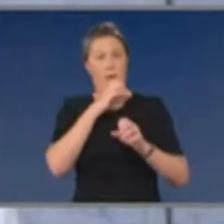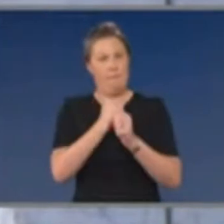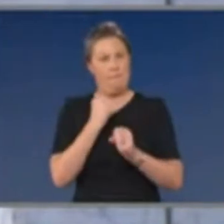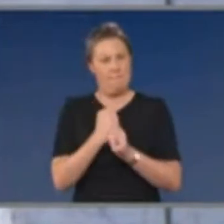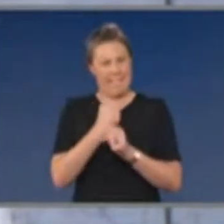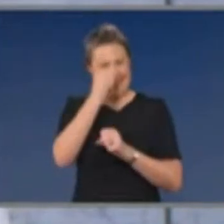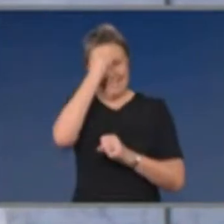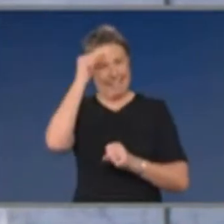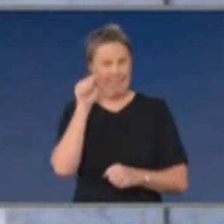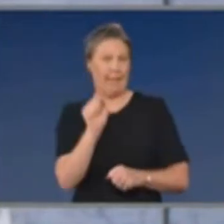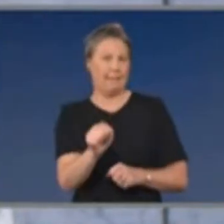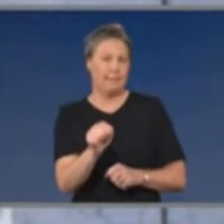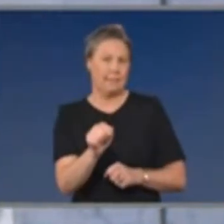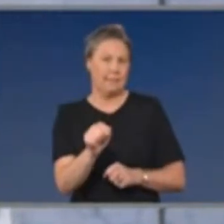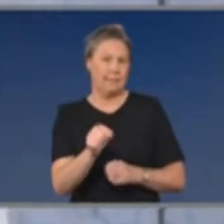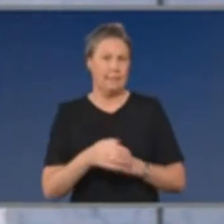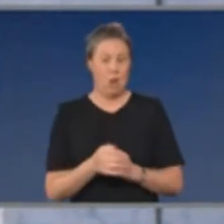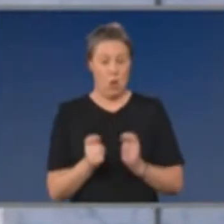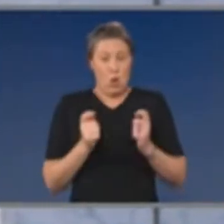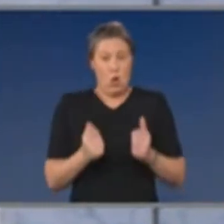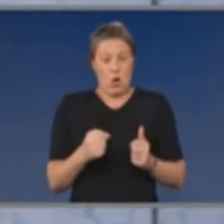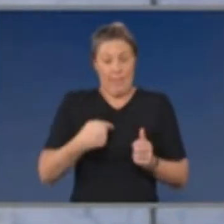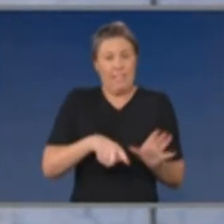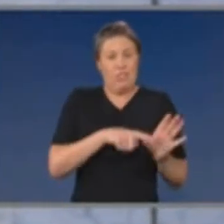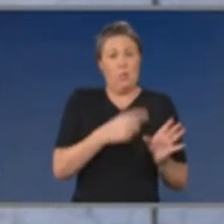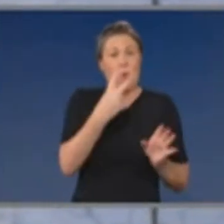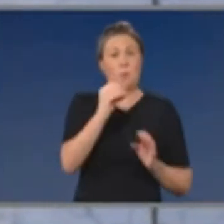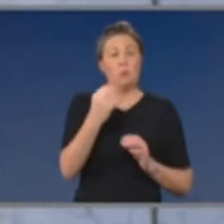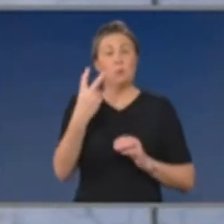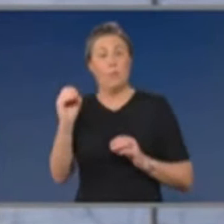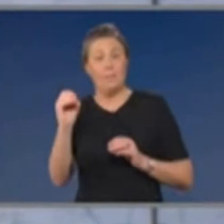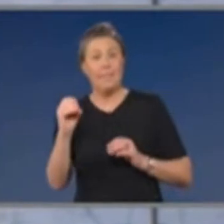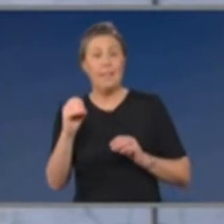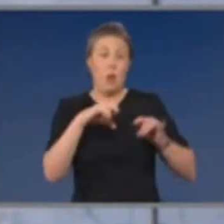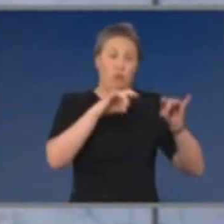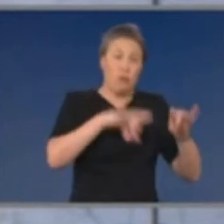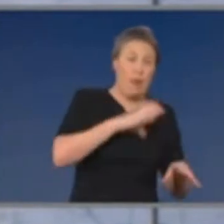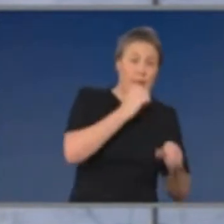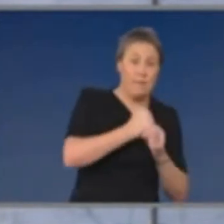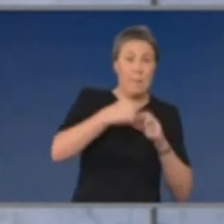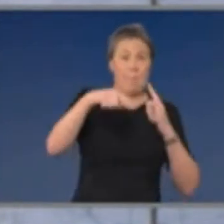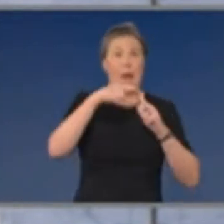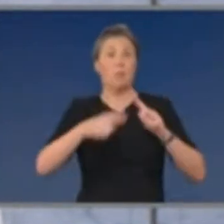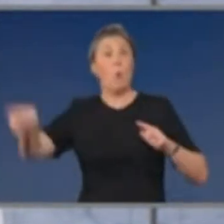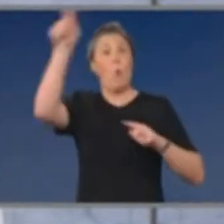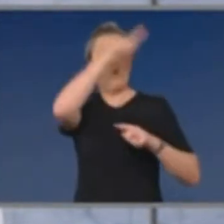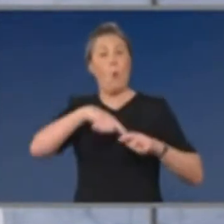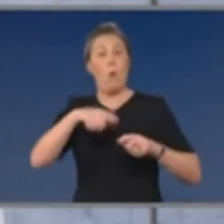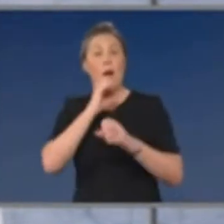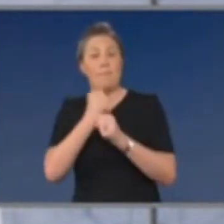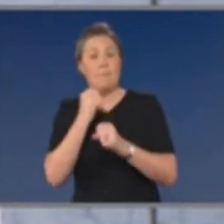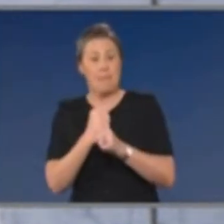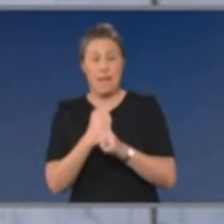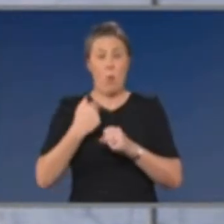reform. Earlier this year, you'll be aware that both the state and territory and Commonwealth governments announced $80 million